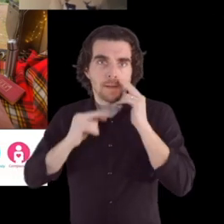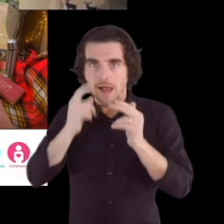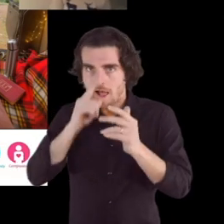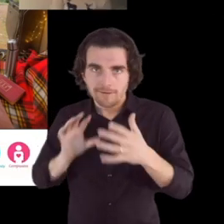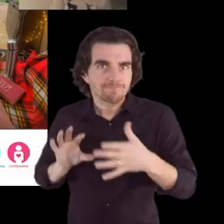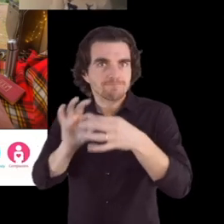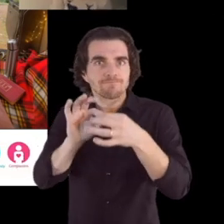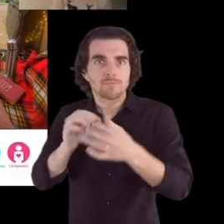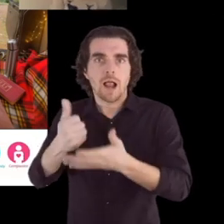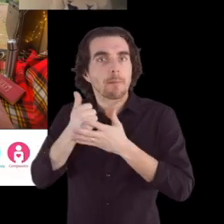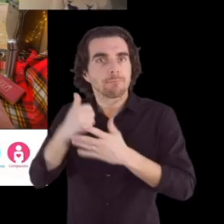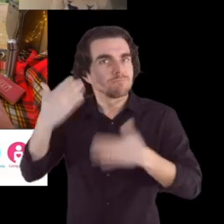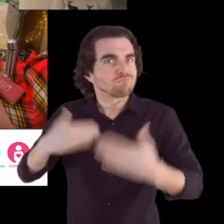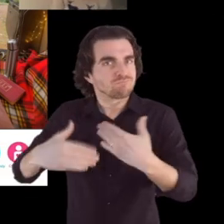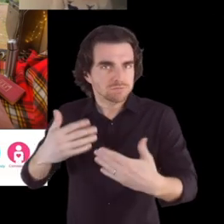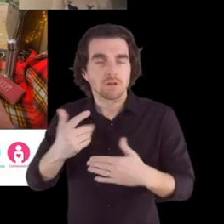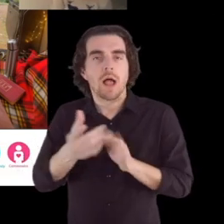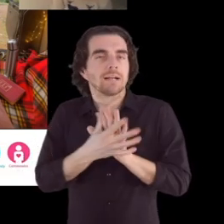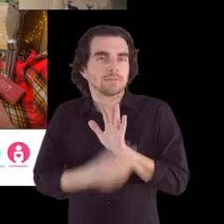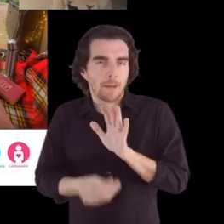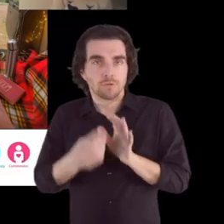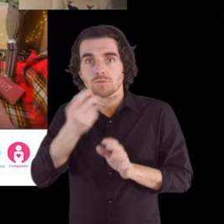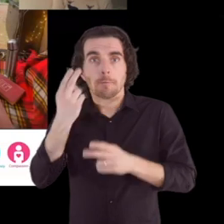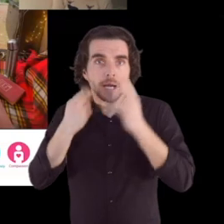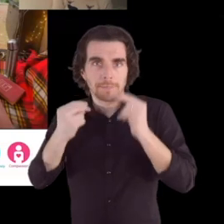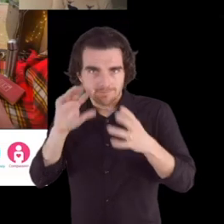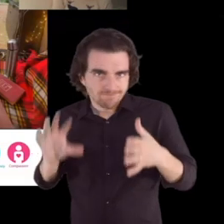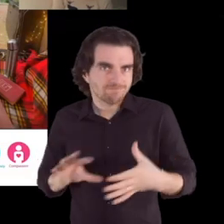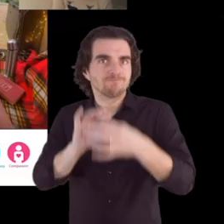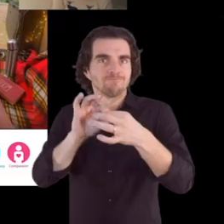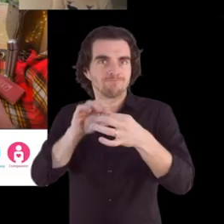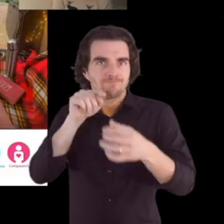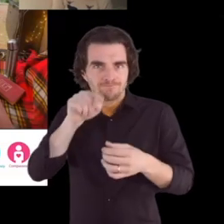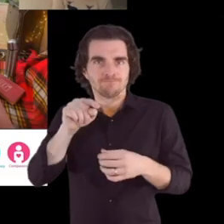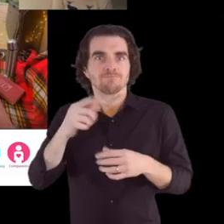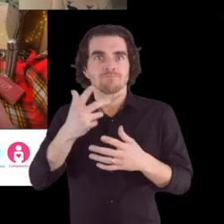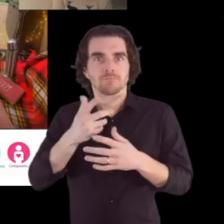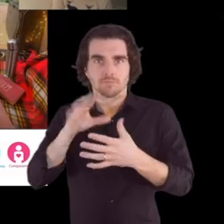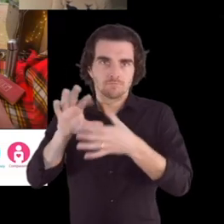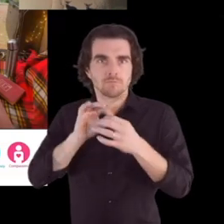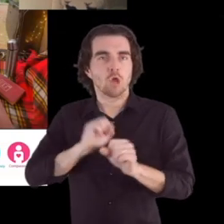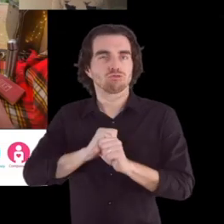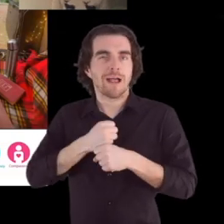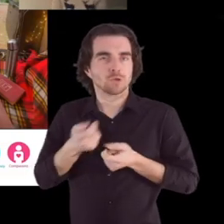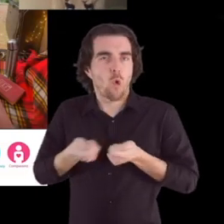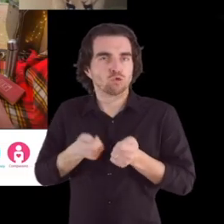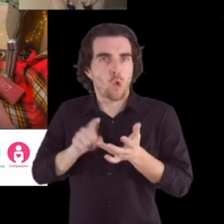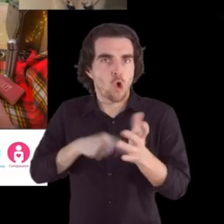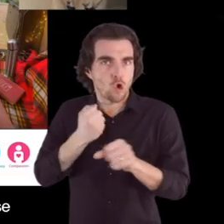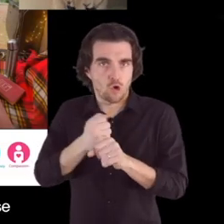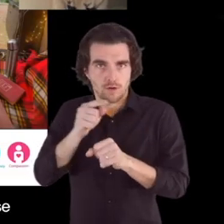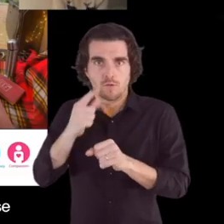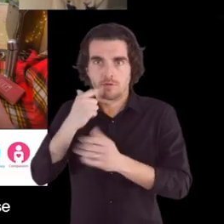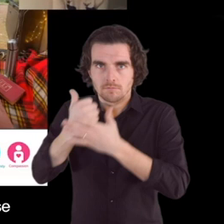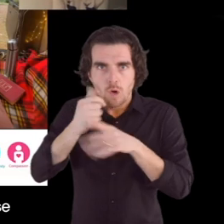and programs for people to access. So for example, I know some people linked in with some, there was the stresscontrol.org through our trust. That